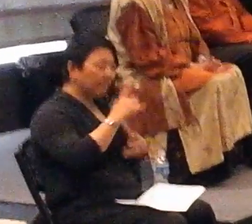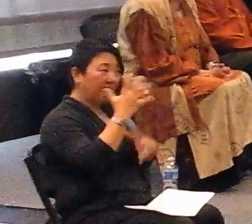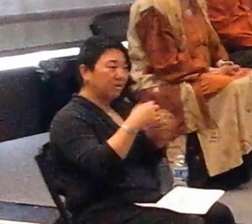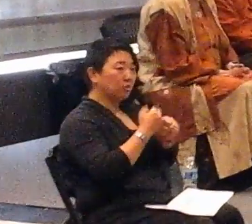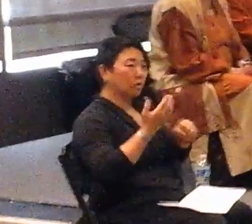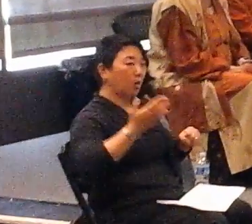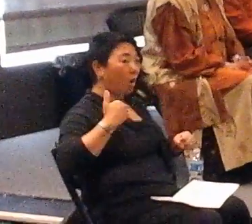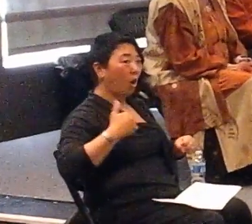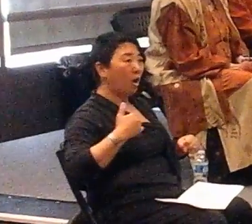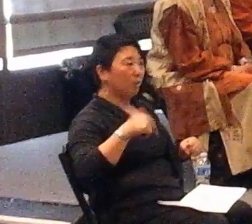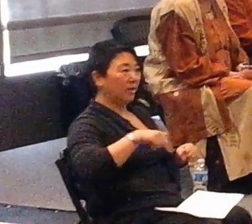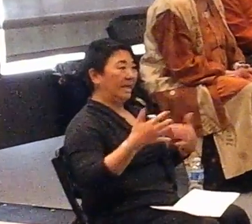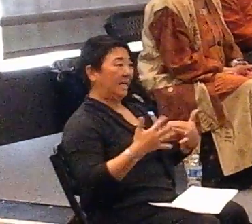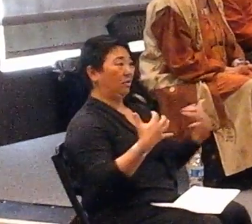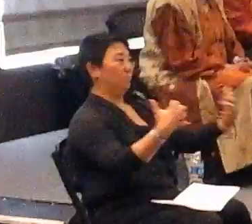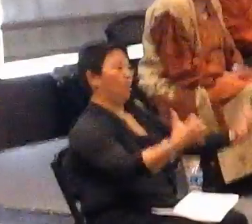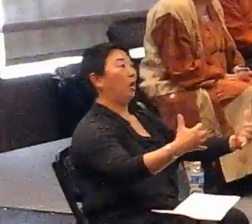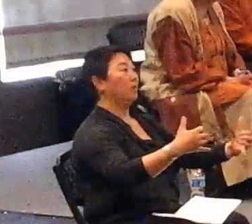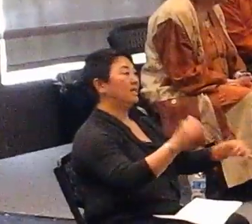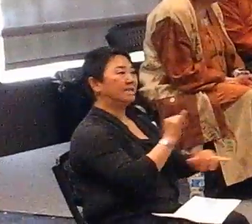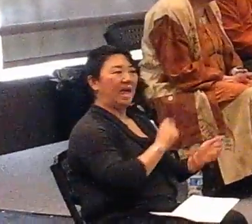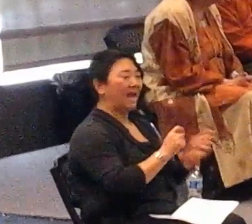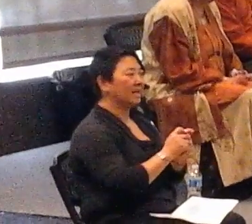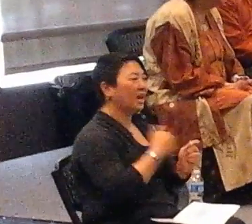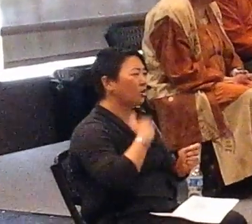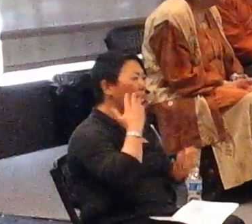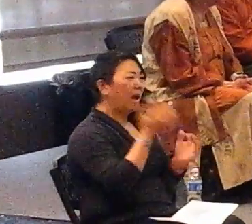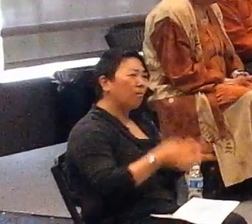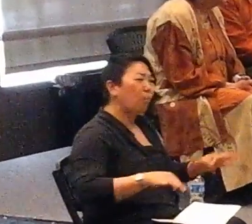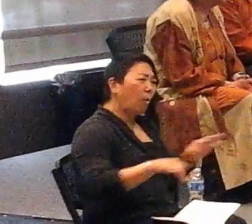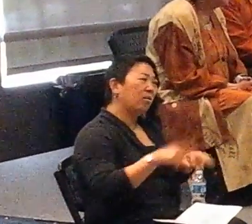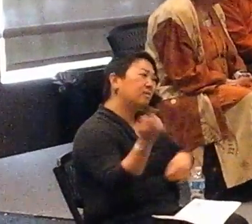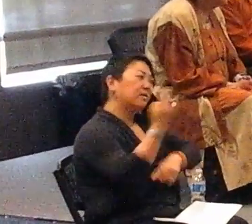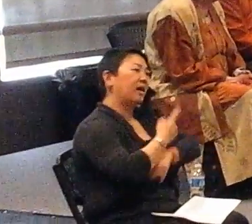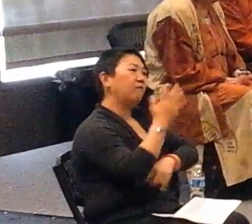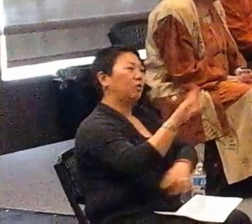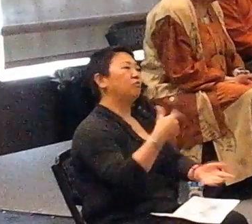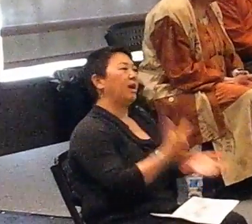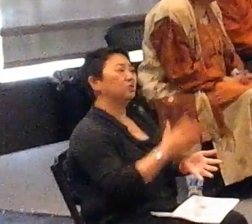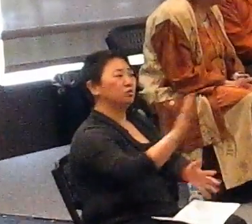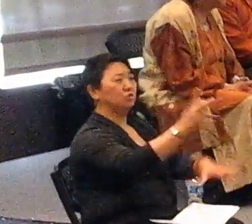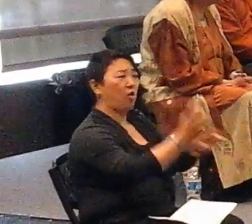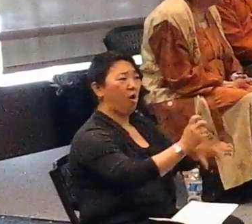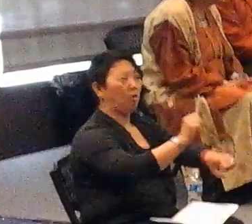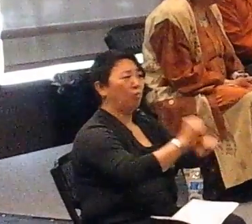Important the day this is for the graduates. All your hard work is